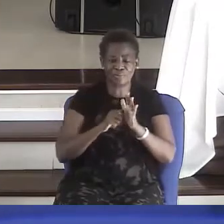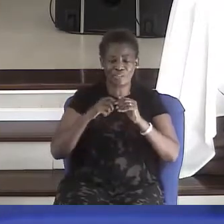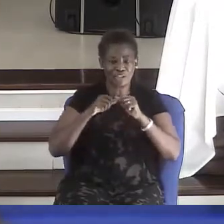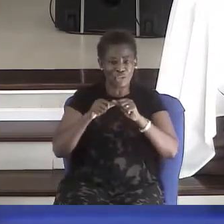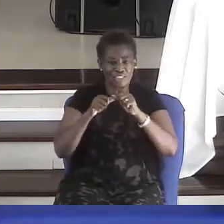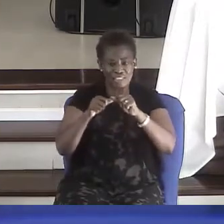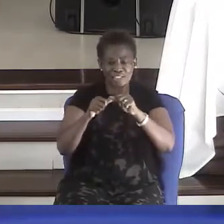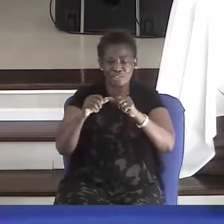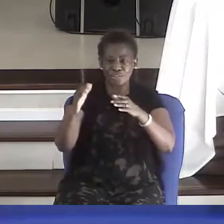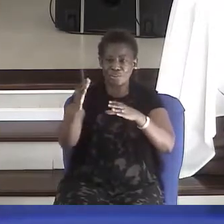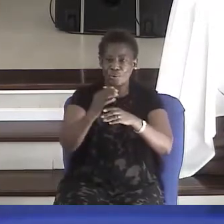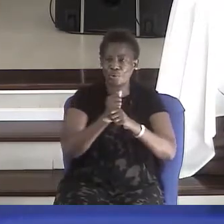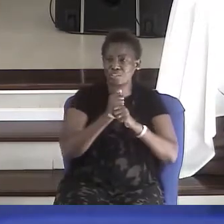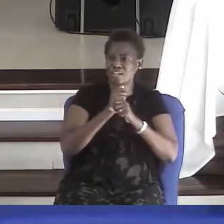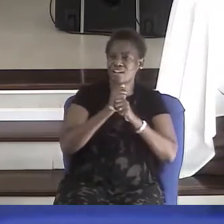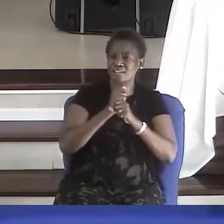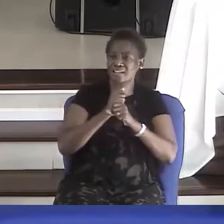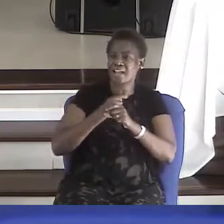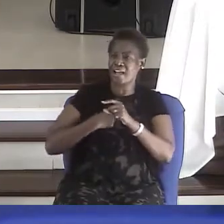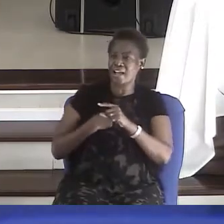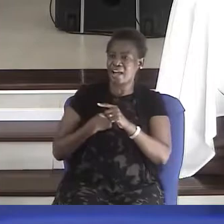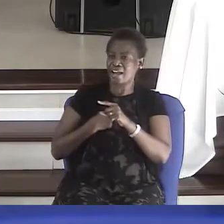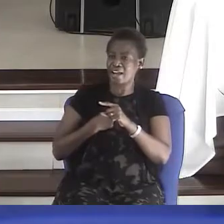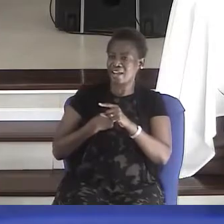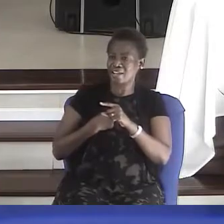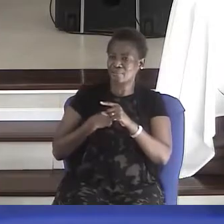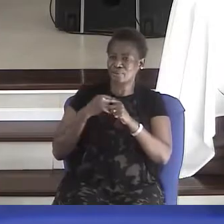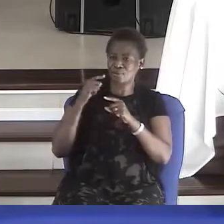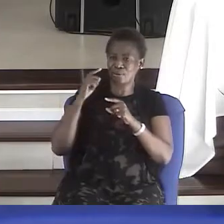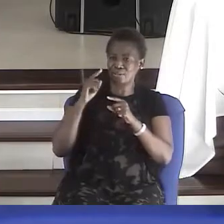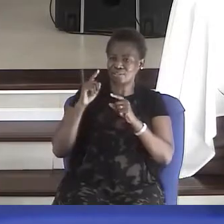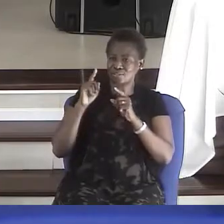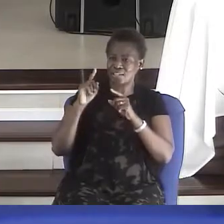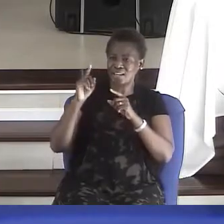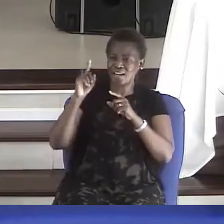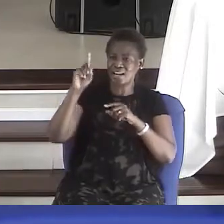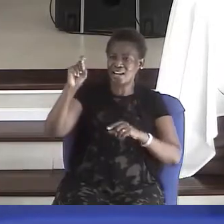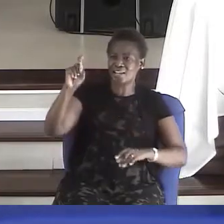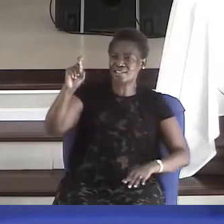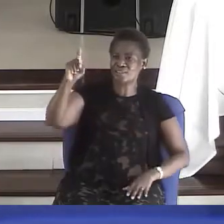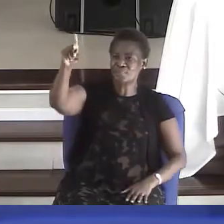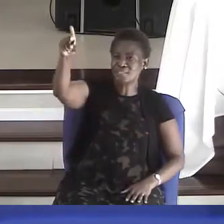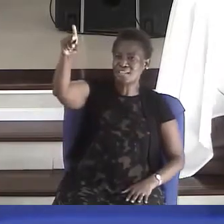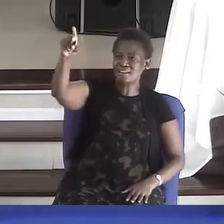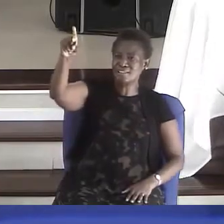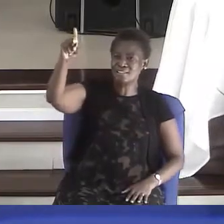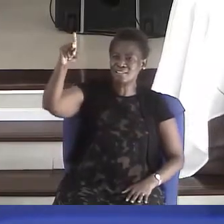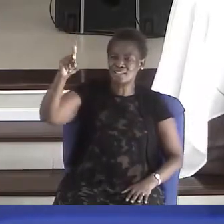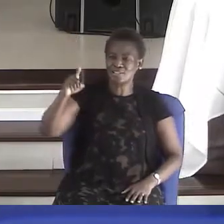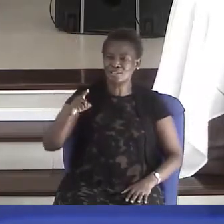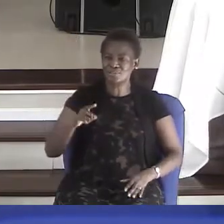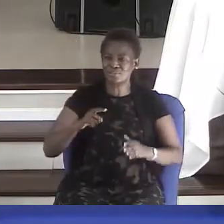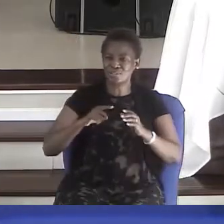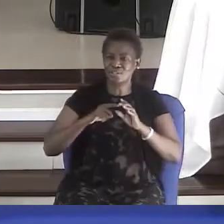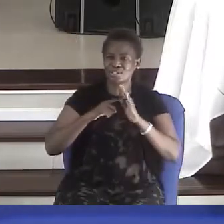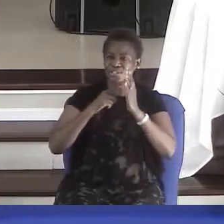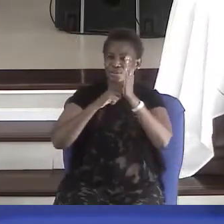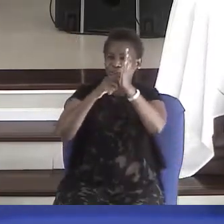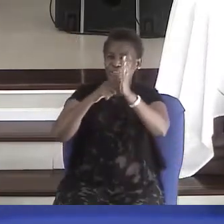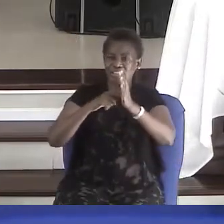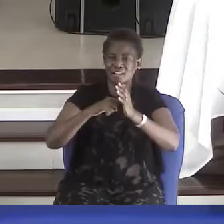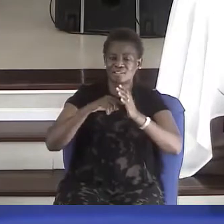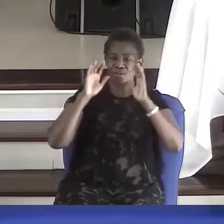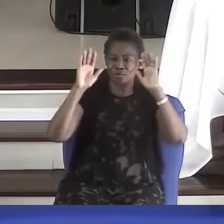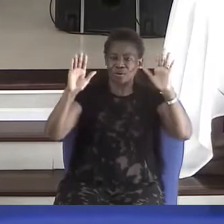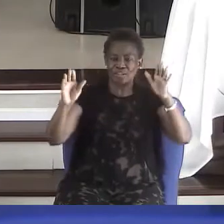I'm going to ask upstairs to just feature that wonderful verse for me in the King James Version. This is now Philippians chapter 2, because this is a little sub